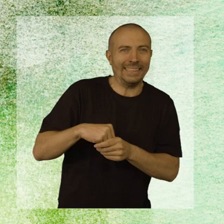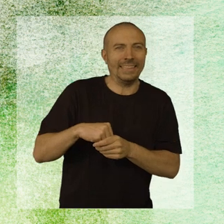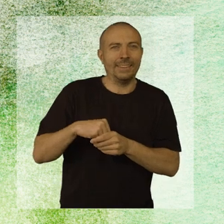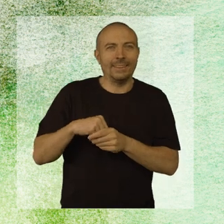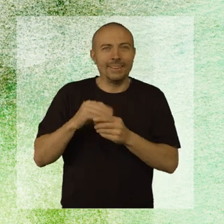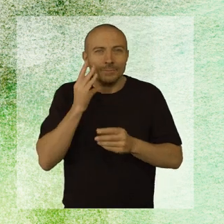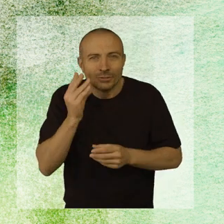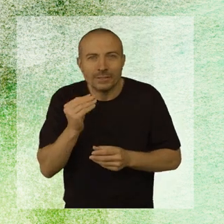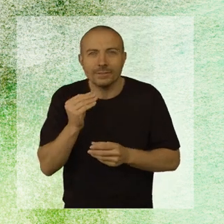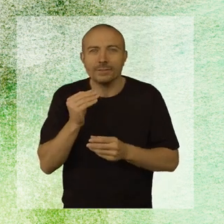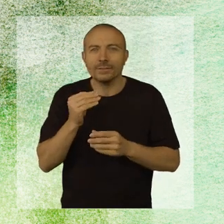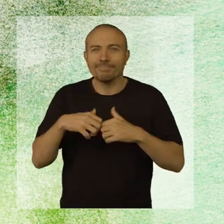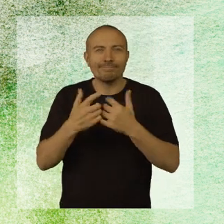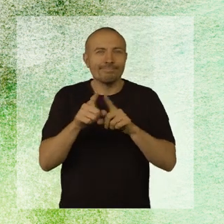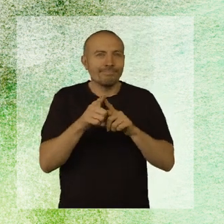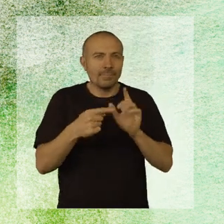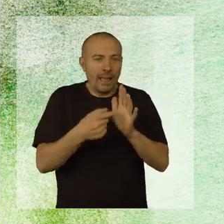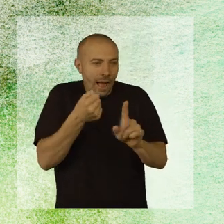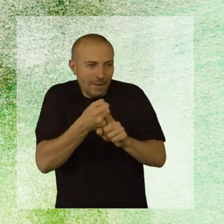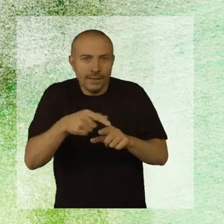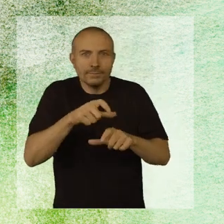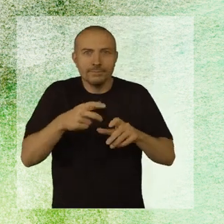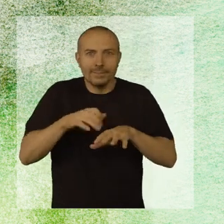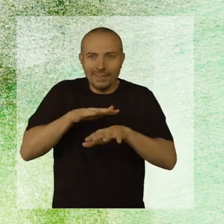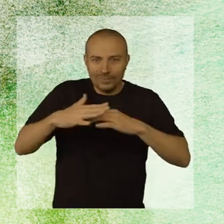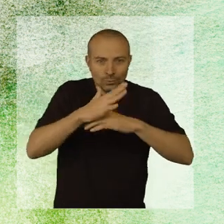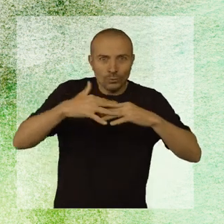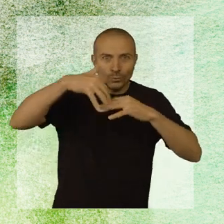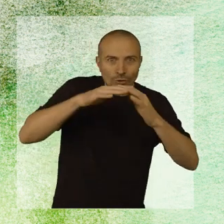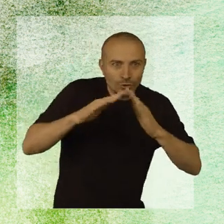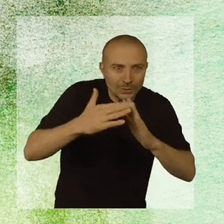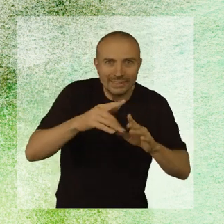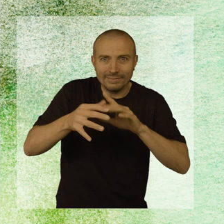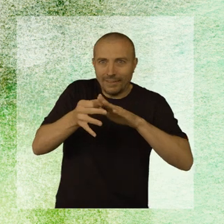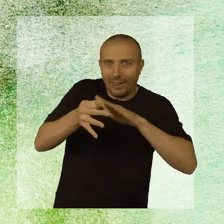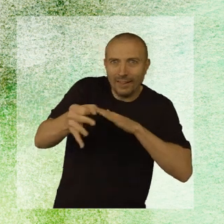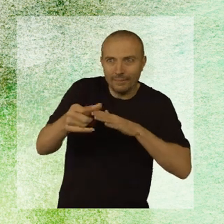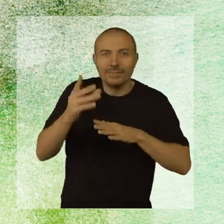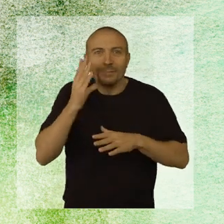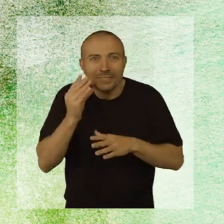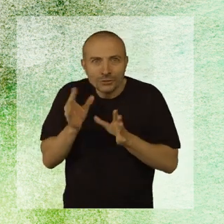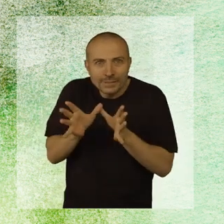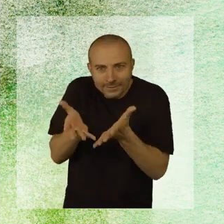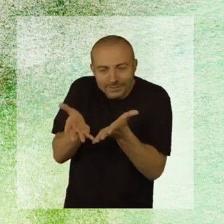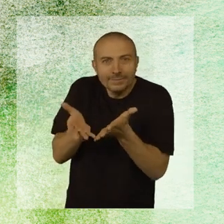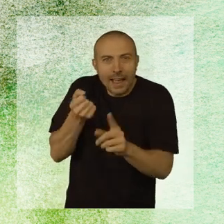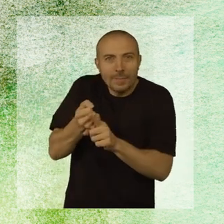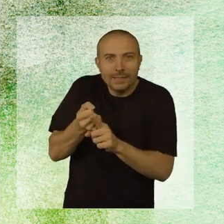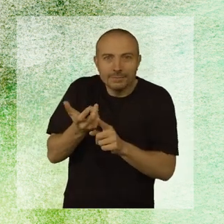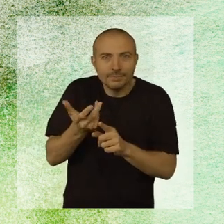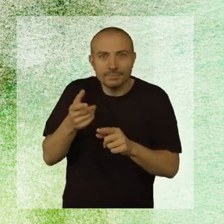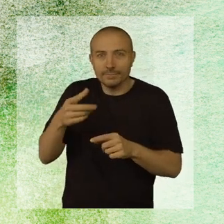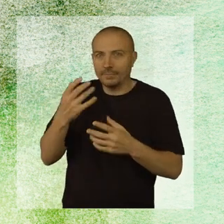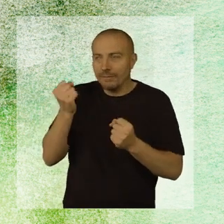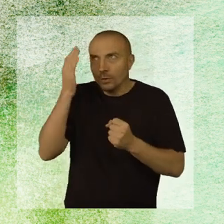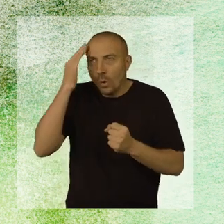live themselves what is the impact. But persons with disability, especially persons who are living also in the rural areas or indigenous communities,